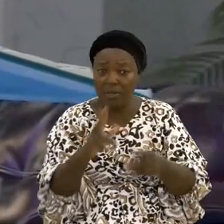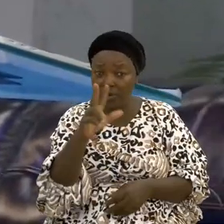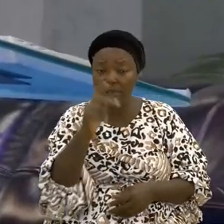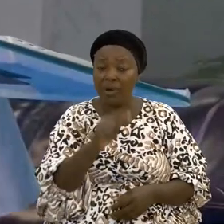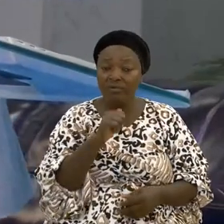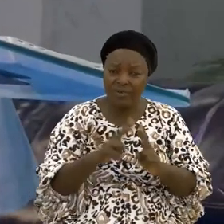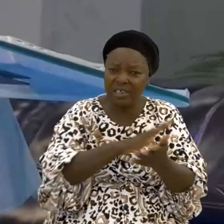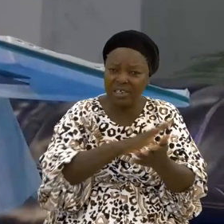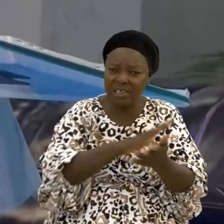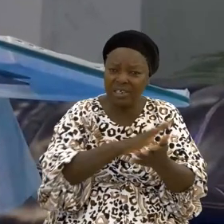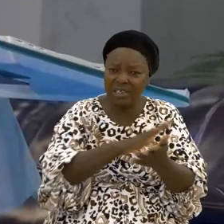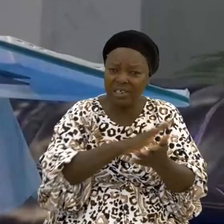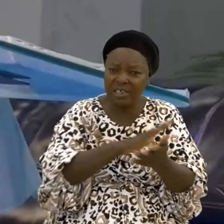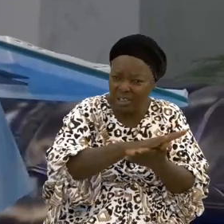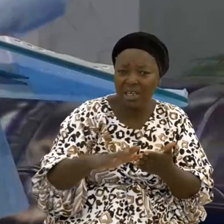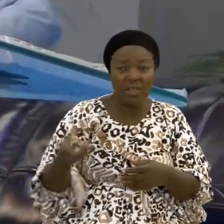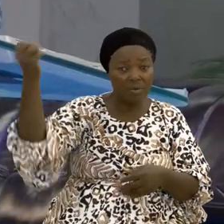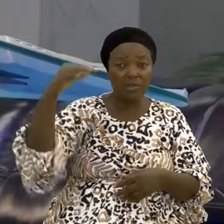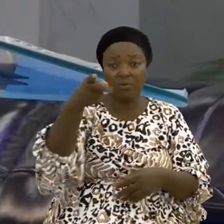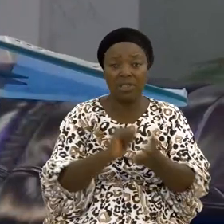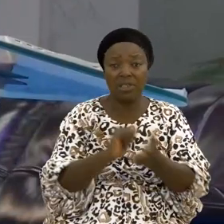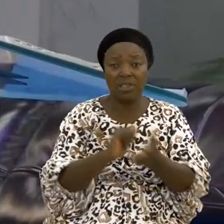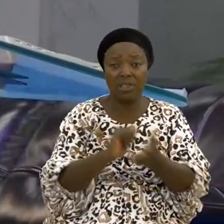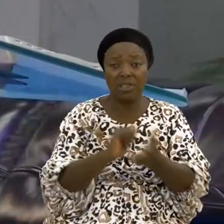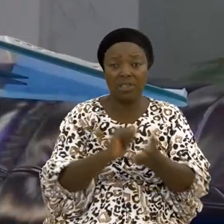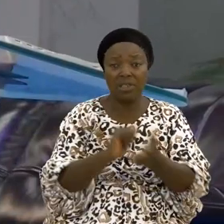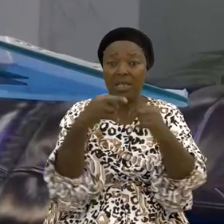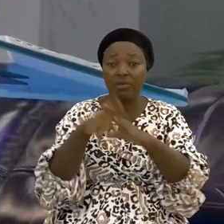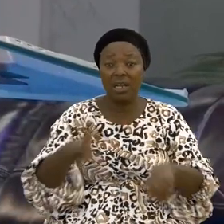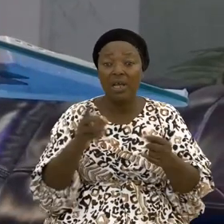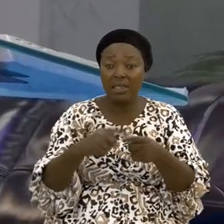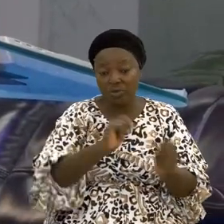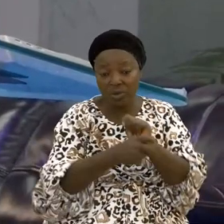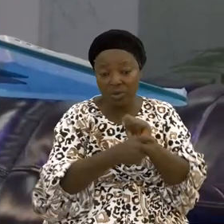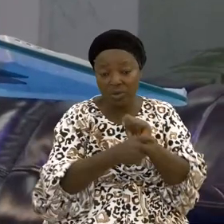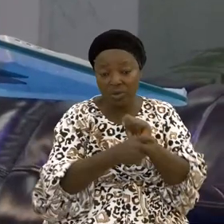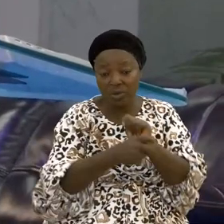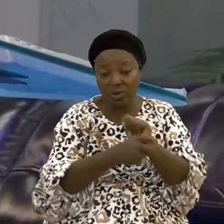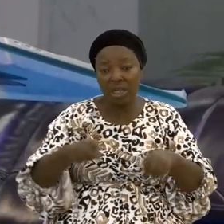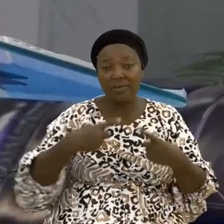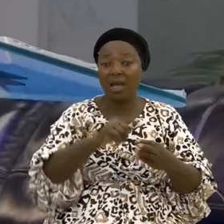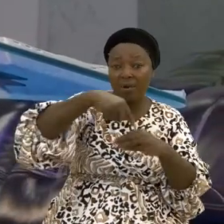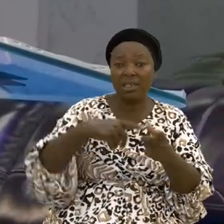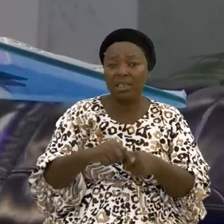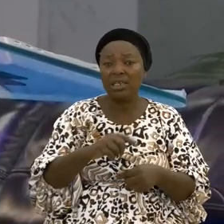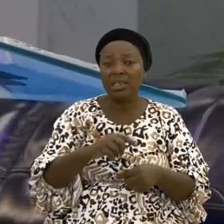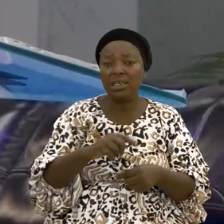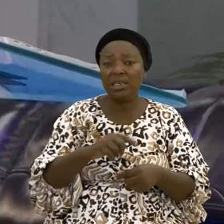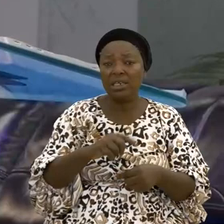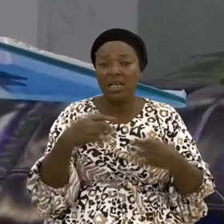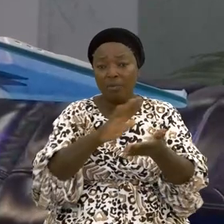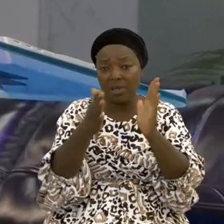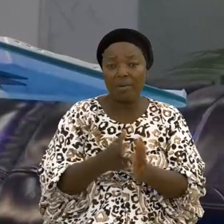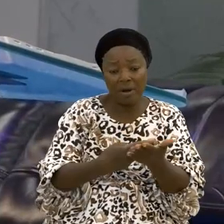The grace of God that came to their lives had turned their lives around, and they became